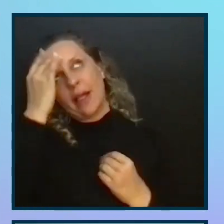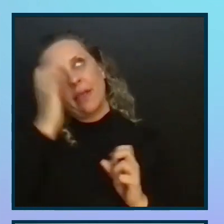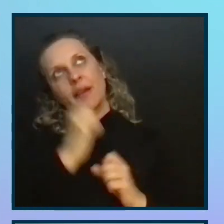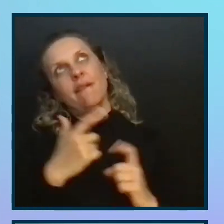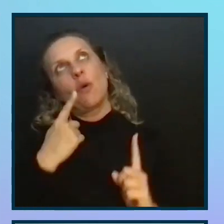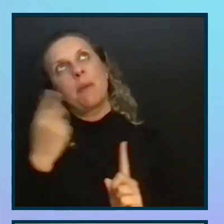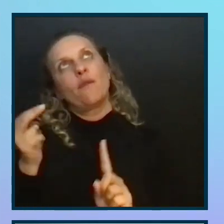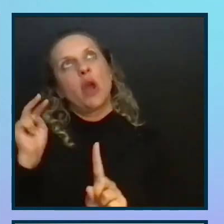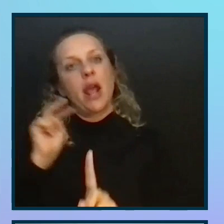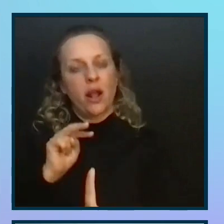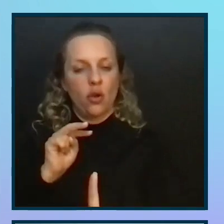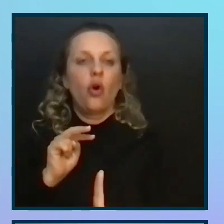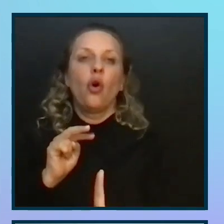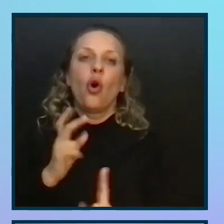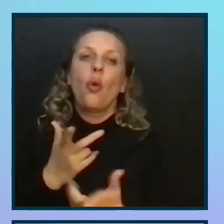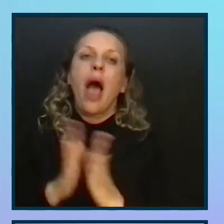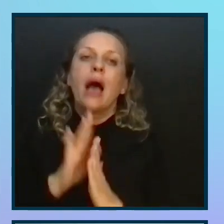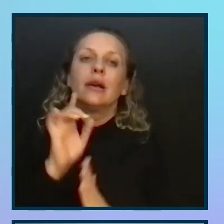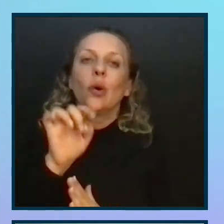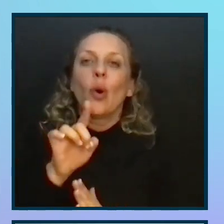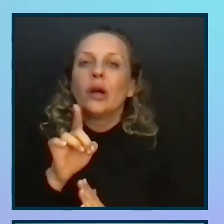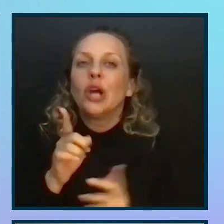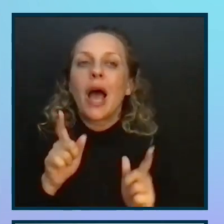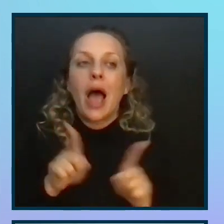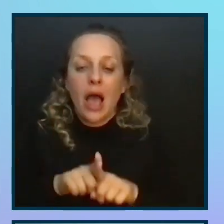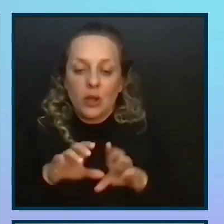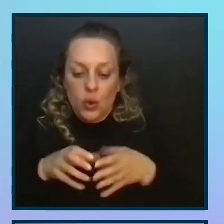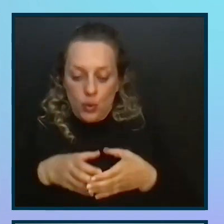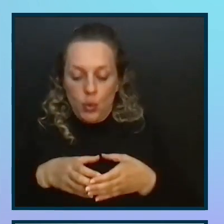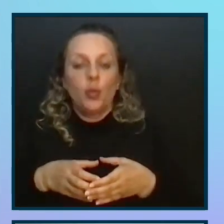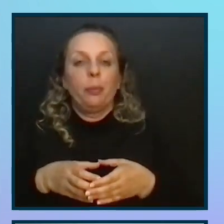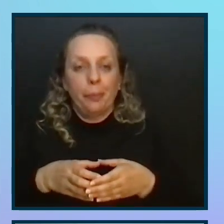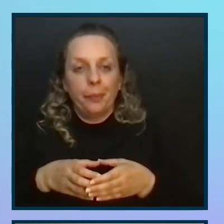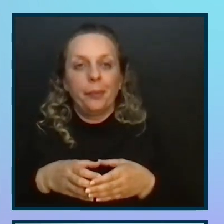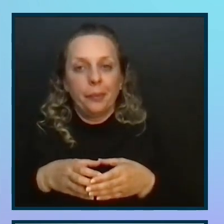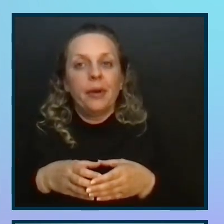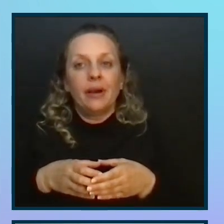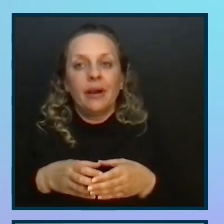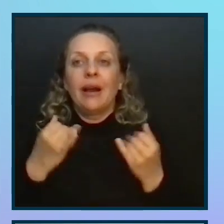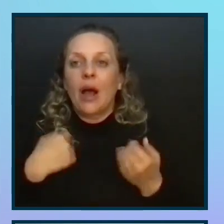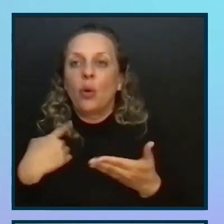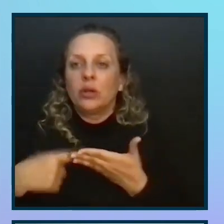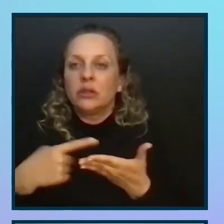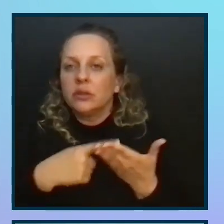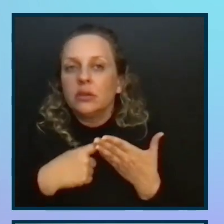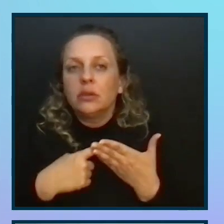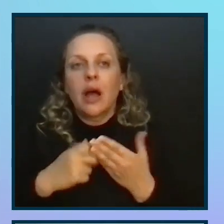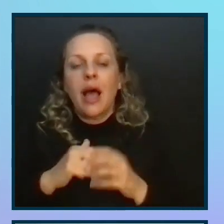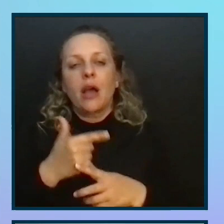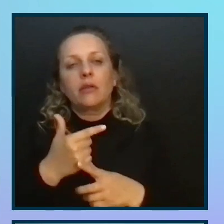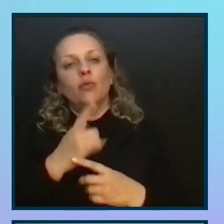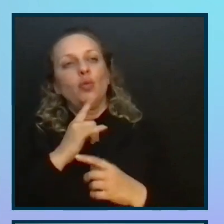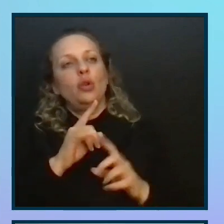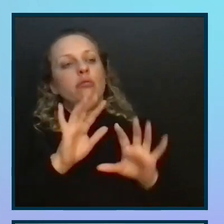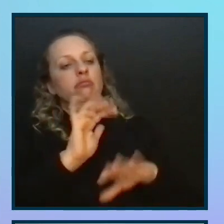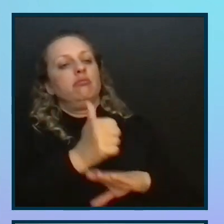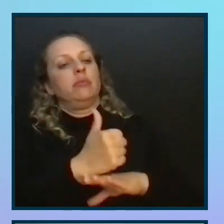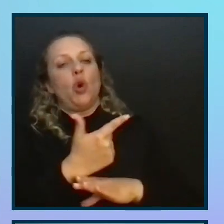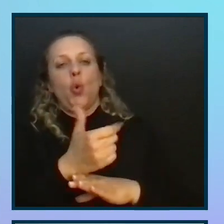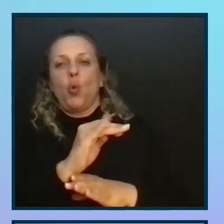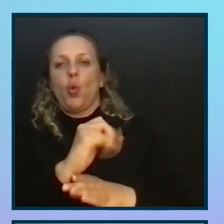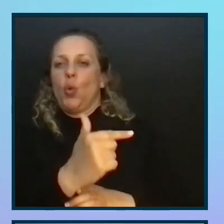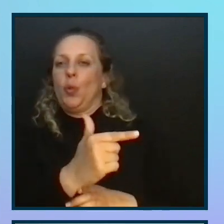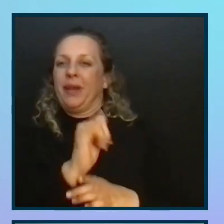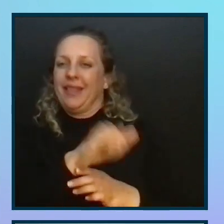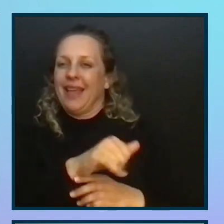every angle, and we're asking the questions as a group. And now we're actually just grooming that ticket. So all this kind of feeds into